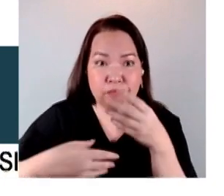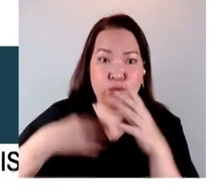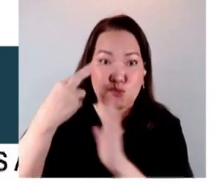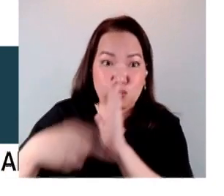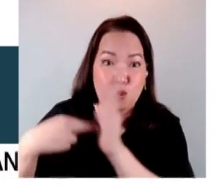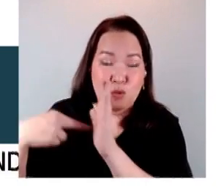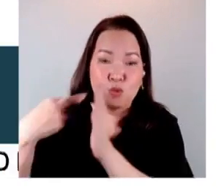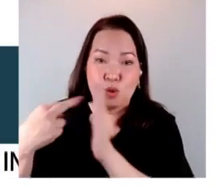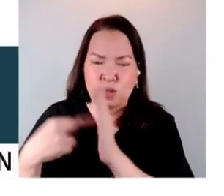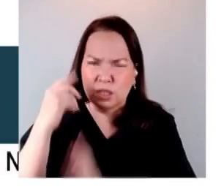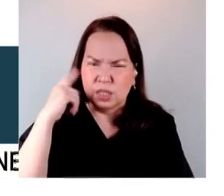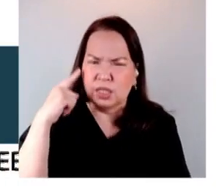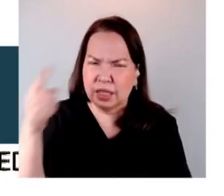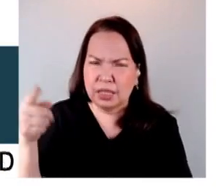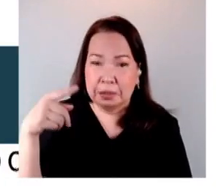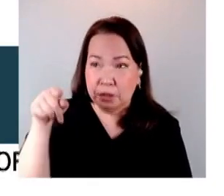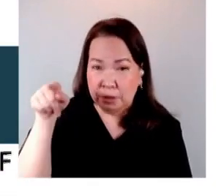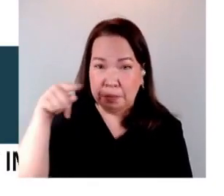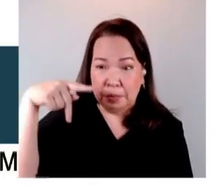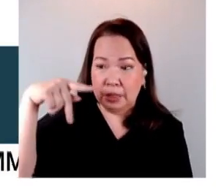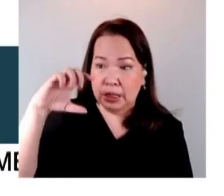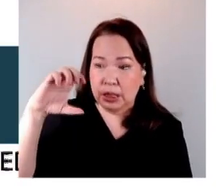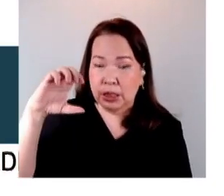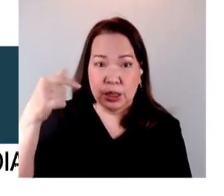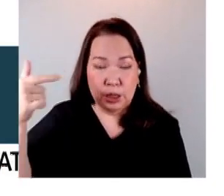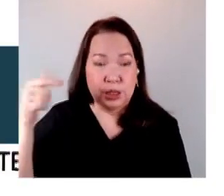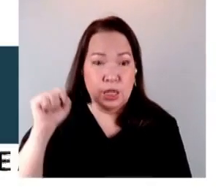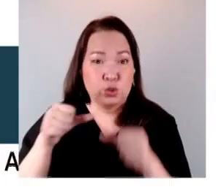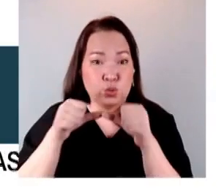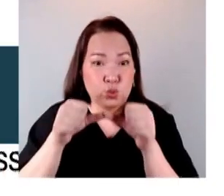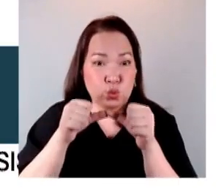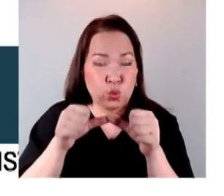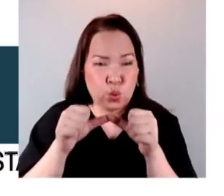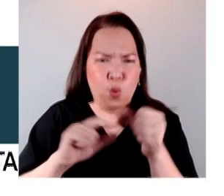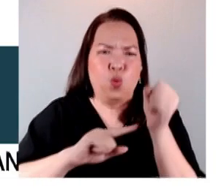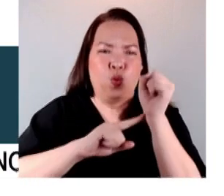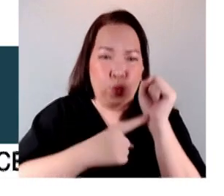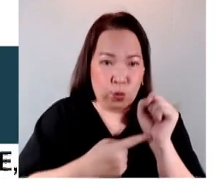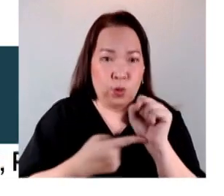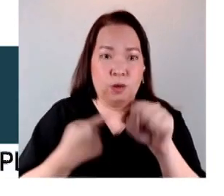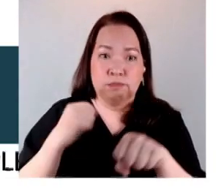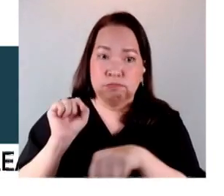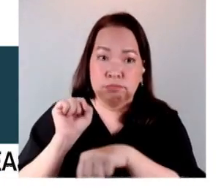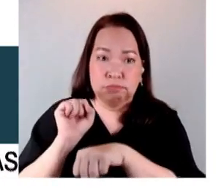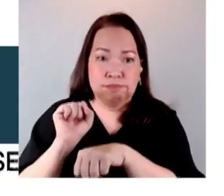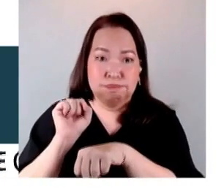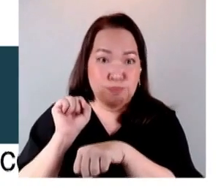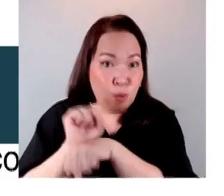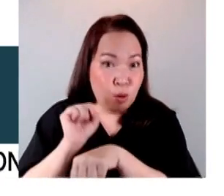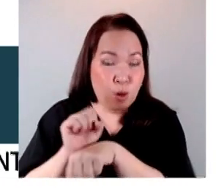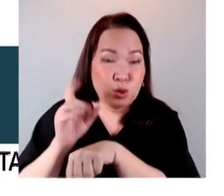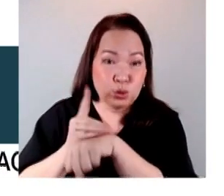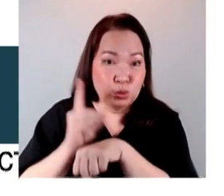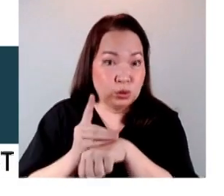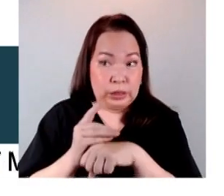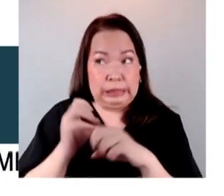can the PCGG actually perform its original mandate under the presidency of Marcos Jr., Attorney